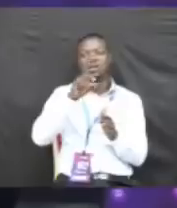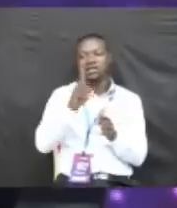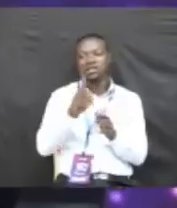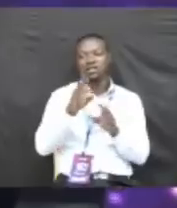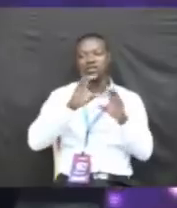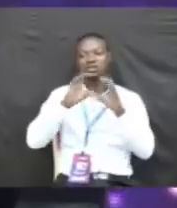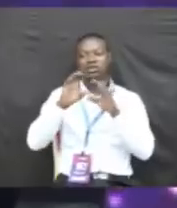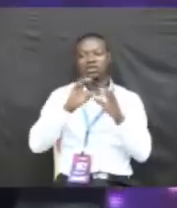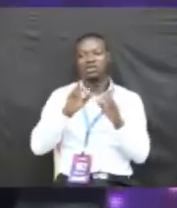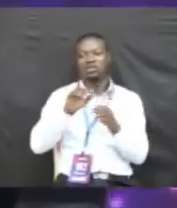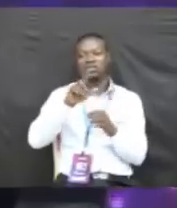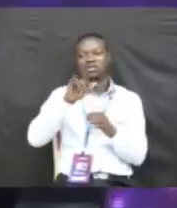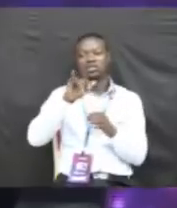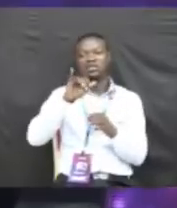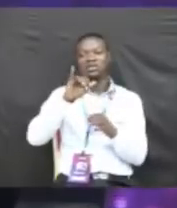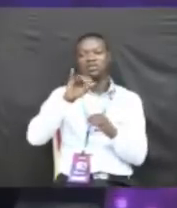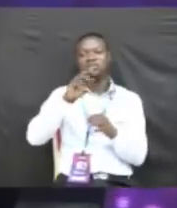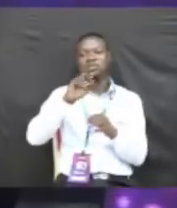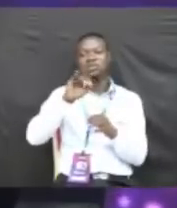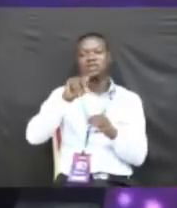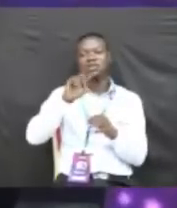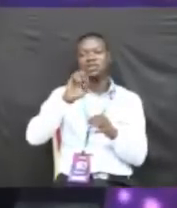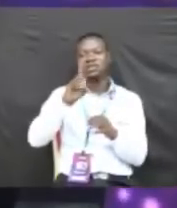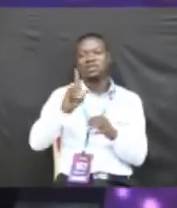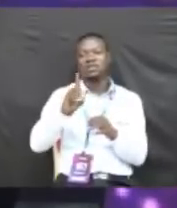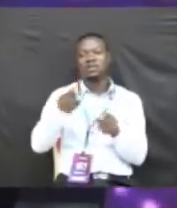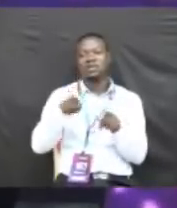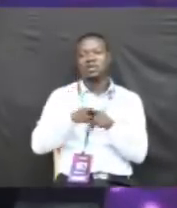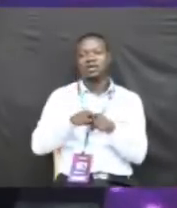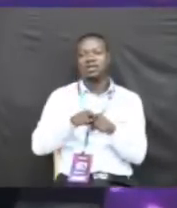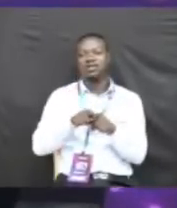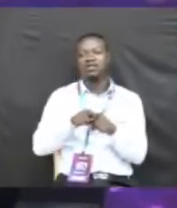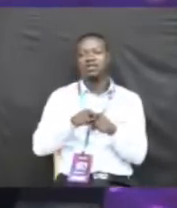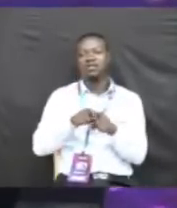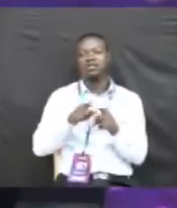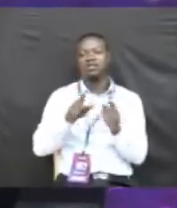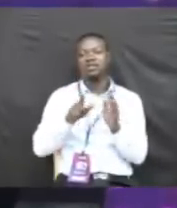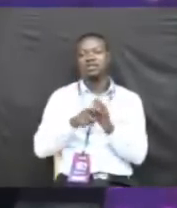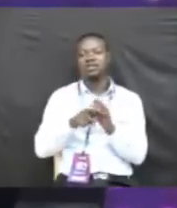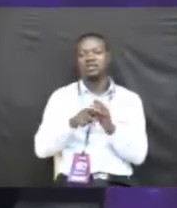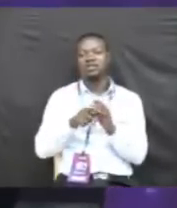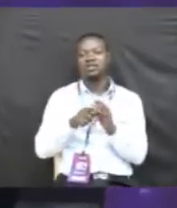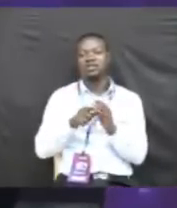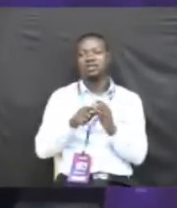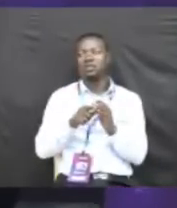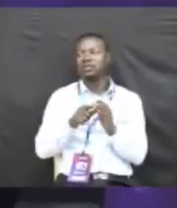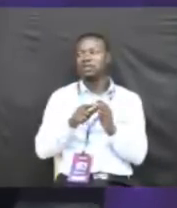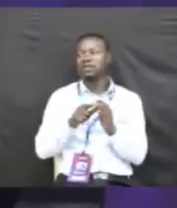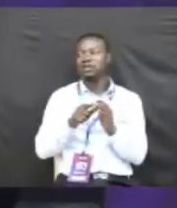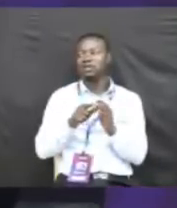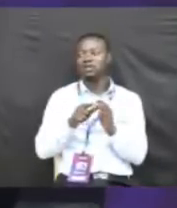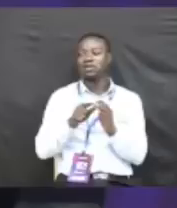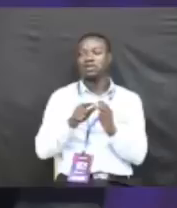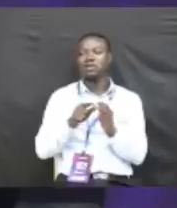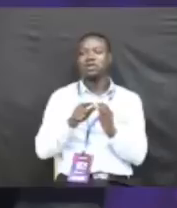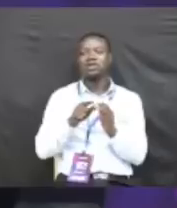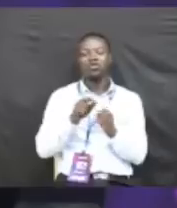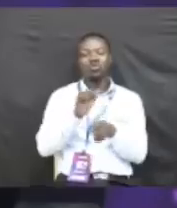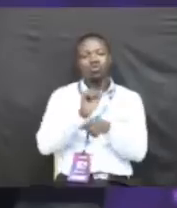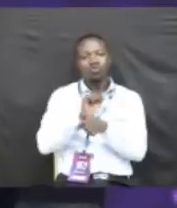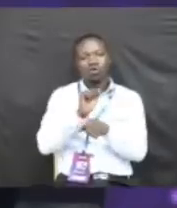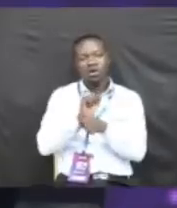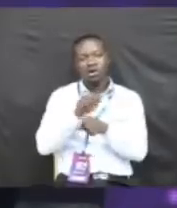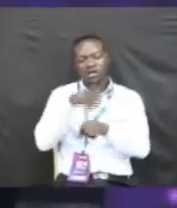limited by the RA communications limiters as the serial entrepreneur of the year. They were again